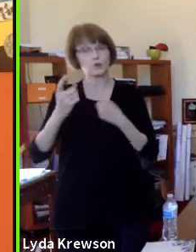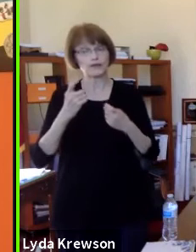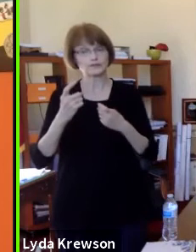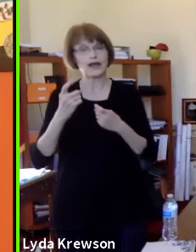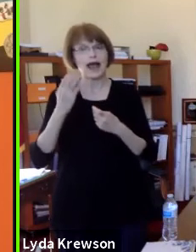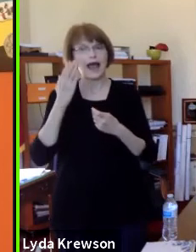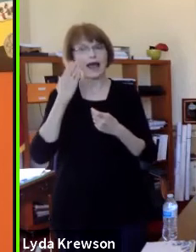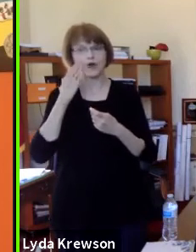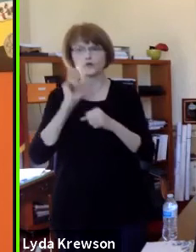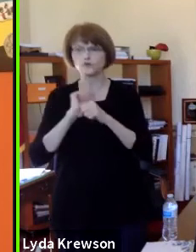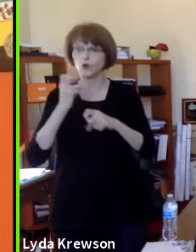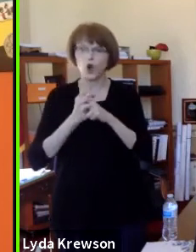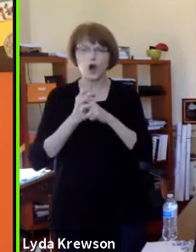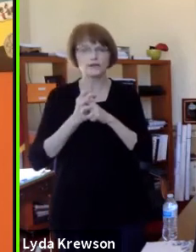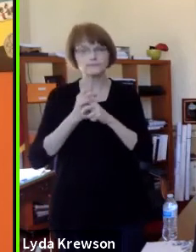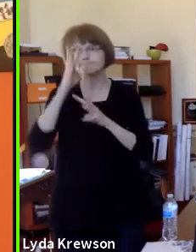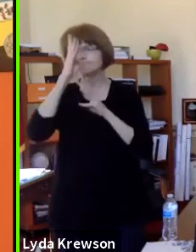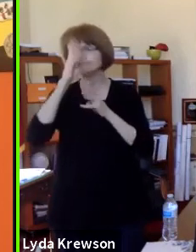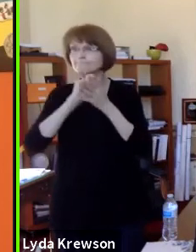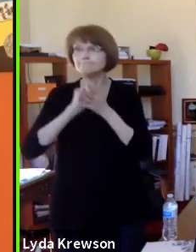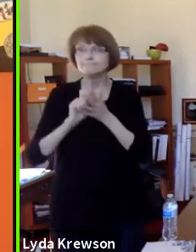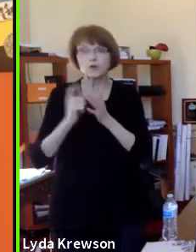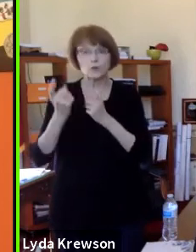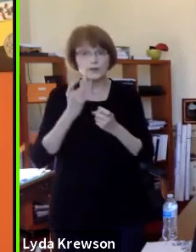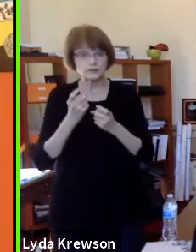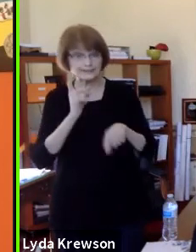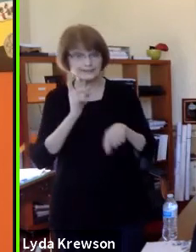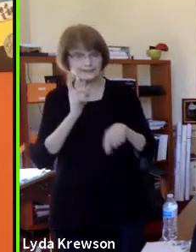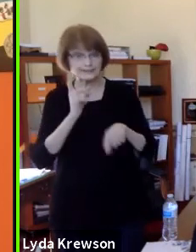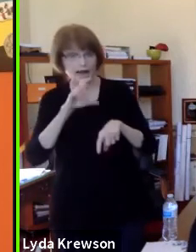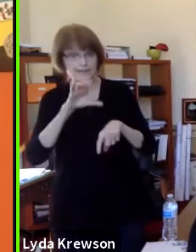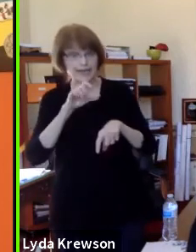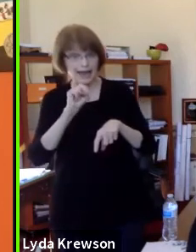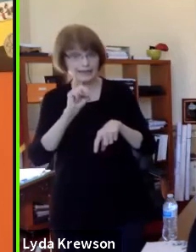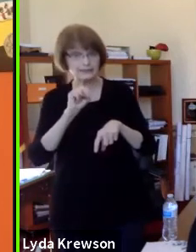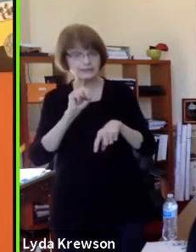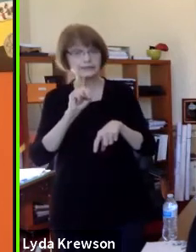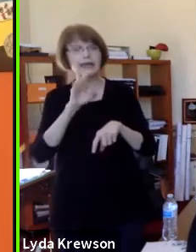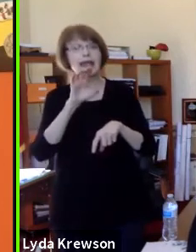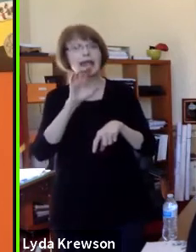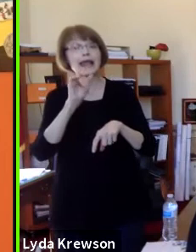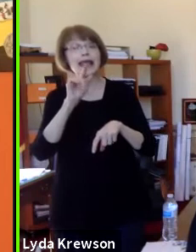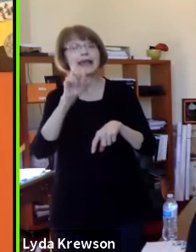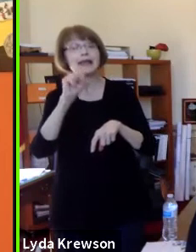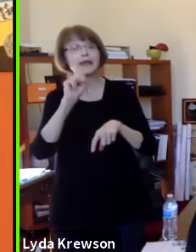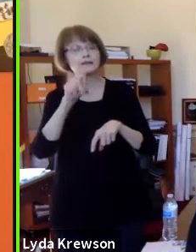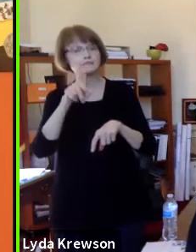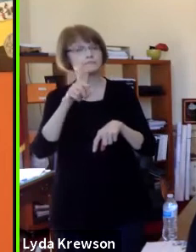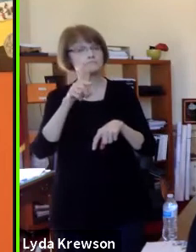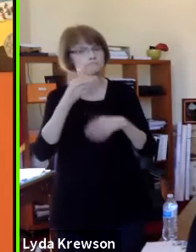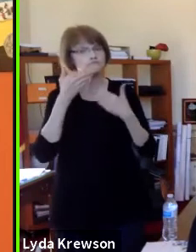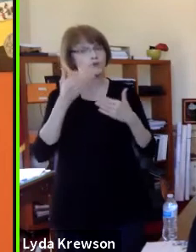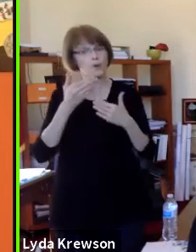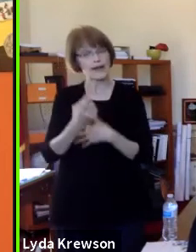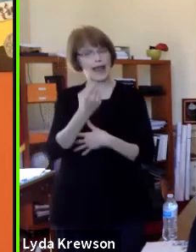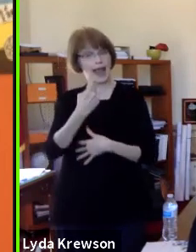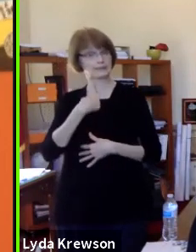on your questions. And is it time to go to questions, Kayden? Kayden, you want to ask